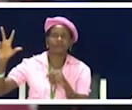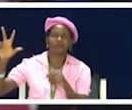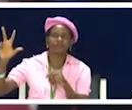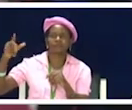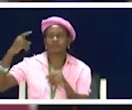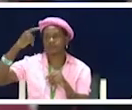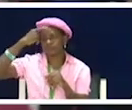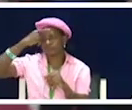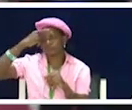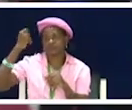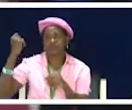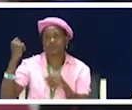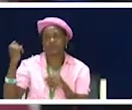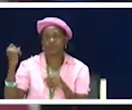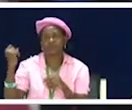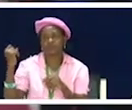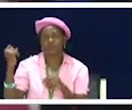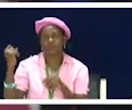Because